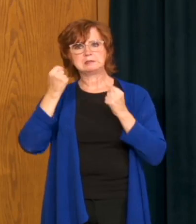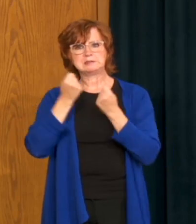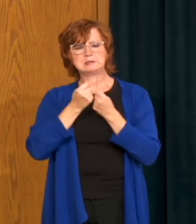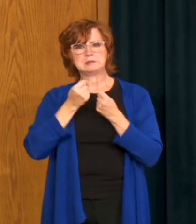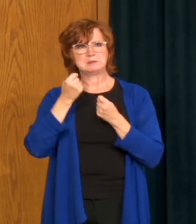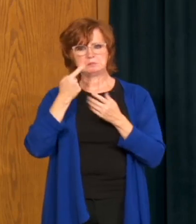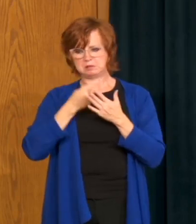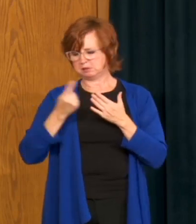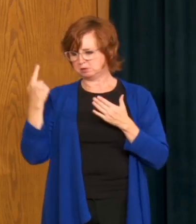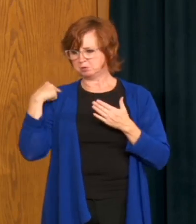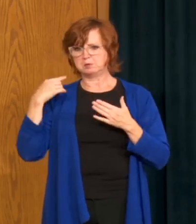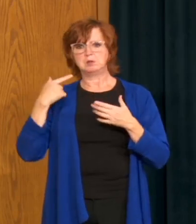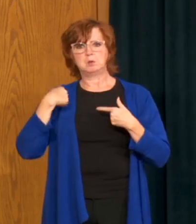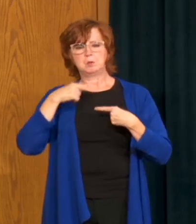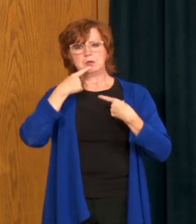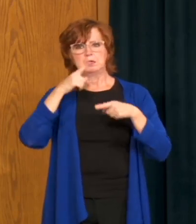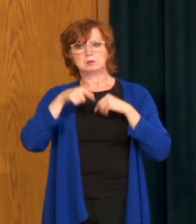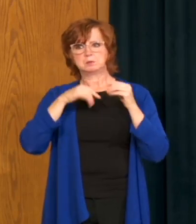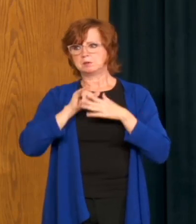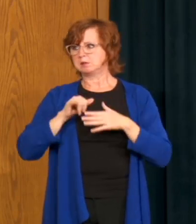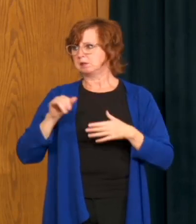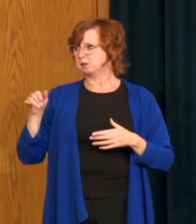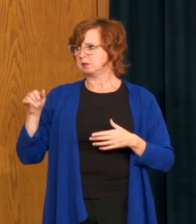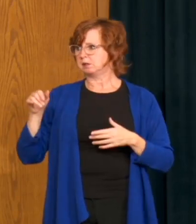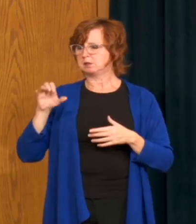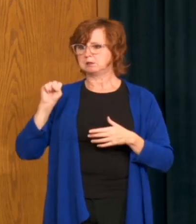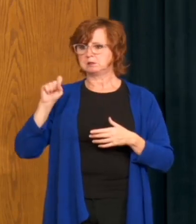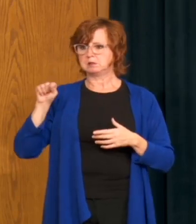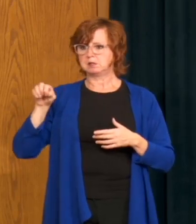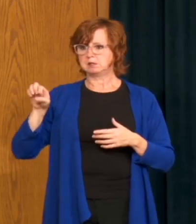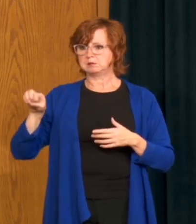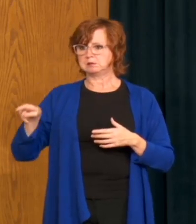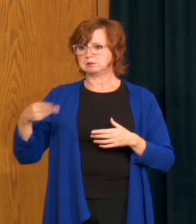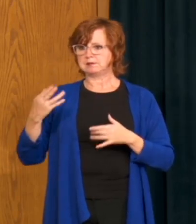province last week. Finally, Stephanie Taylor.